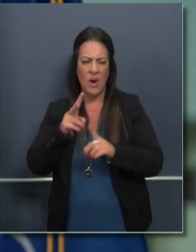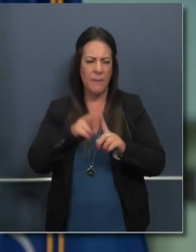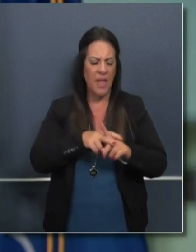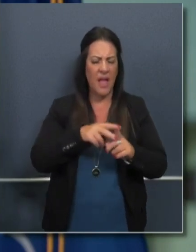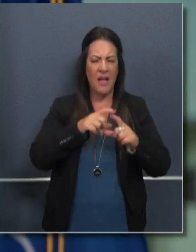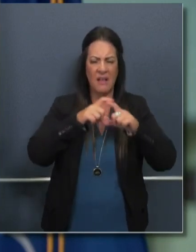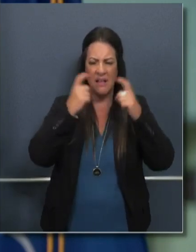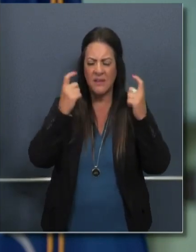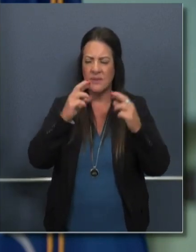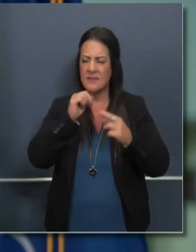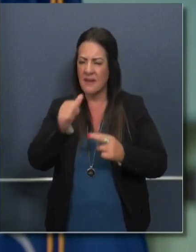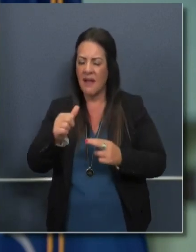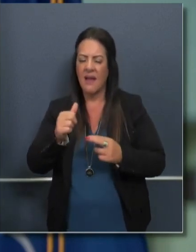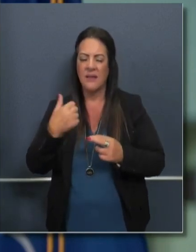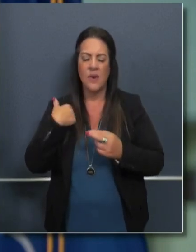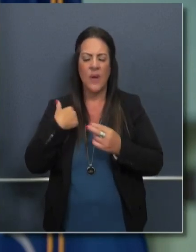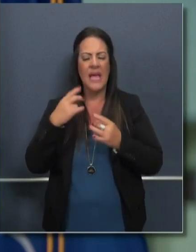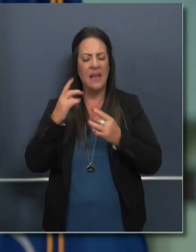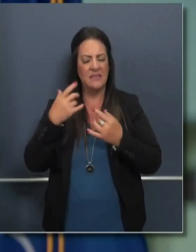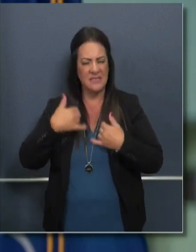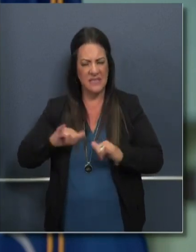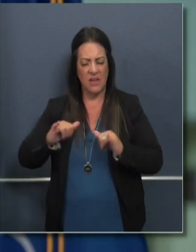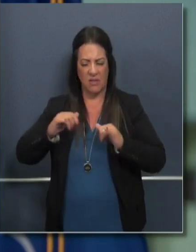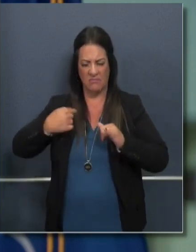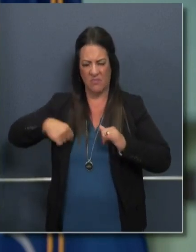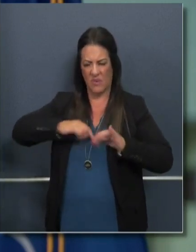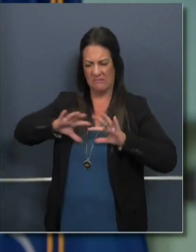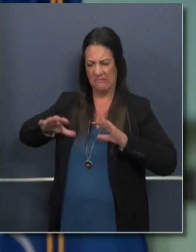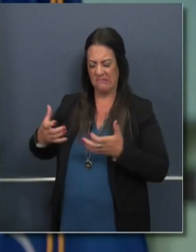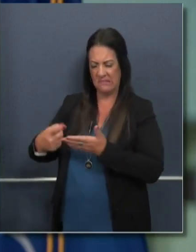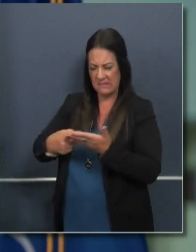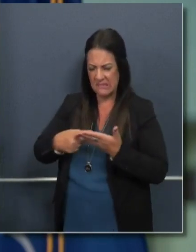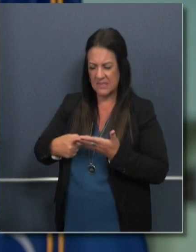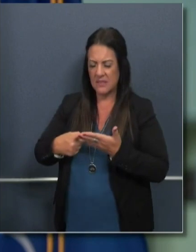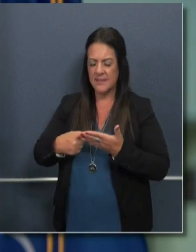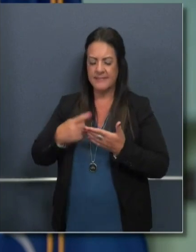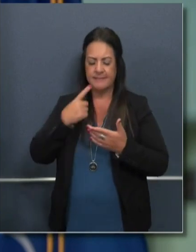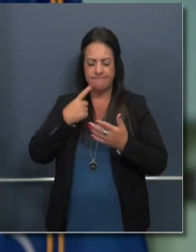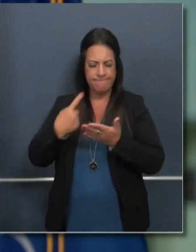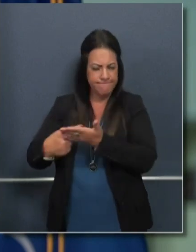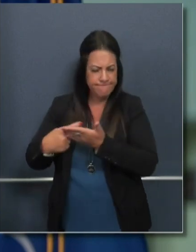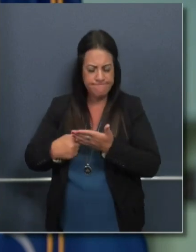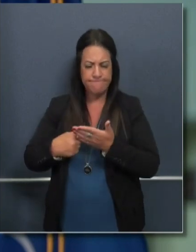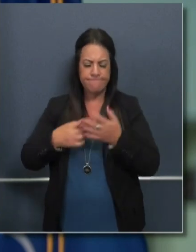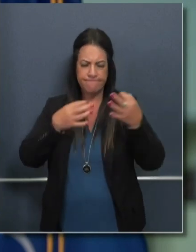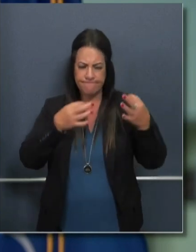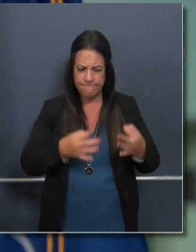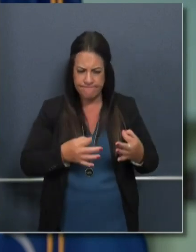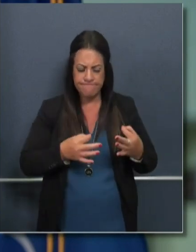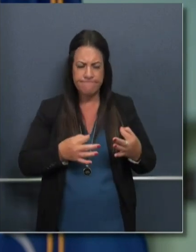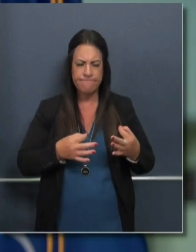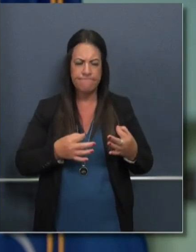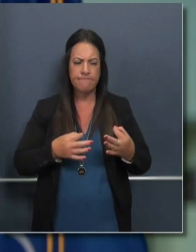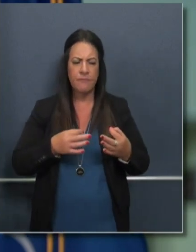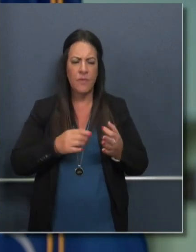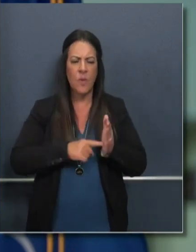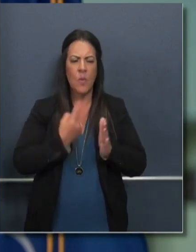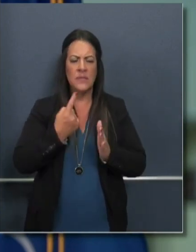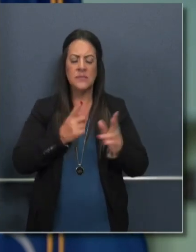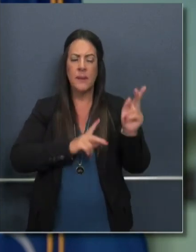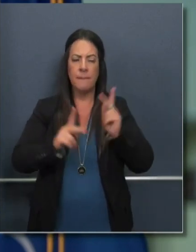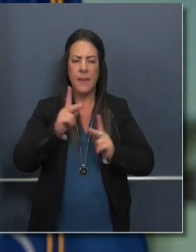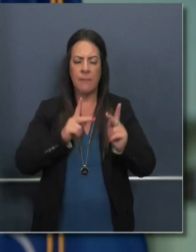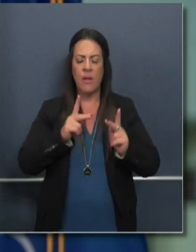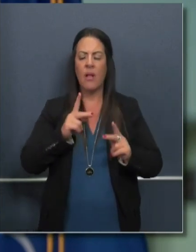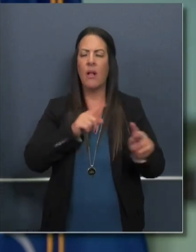talking in insider terms, but once we have clarity, once that vote is cast, once people have a real